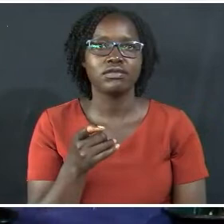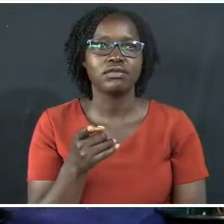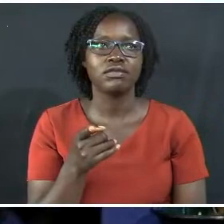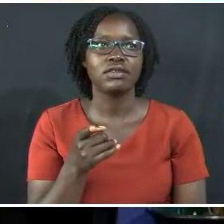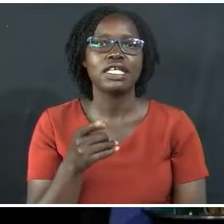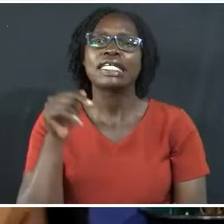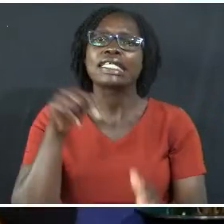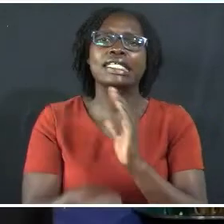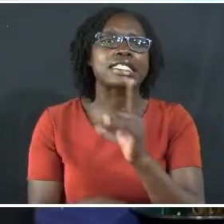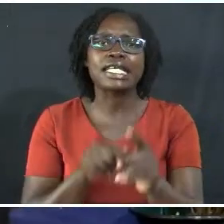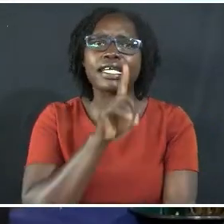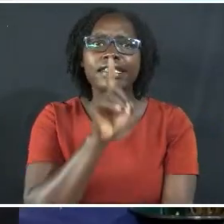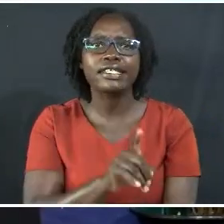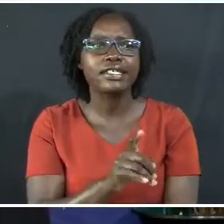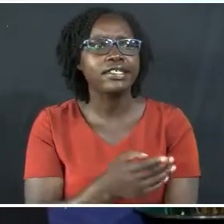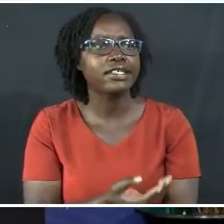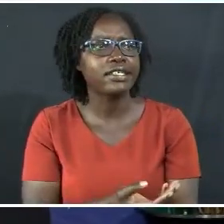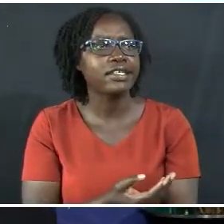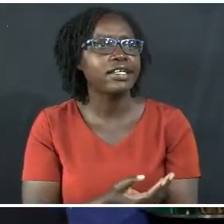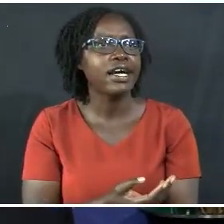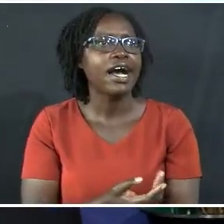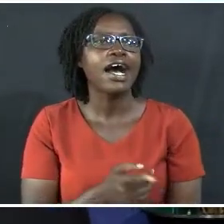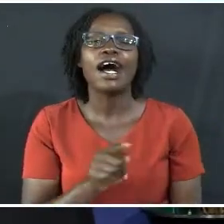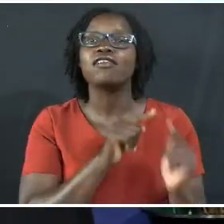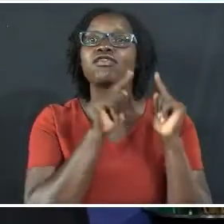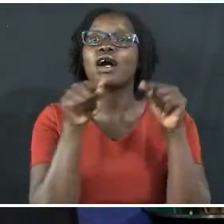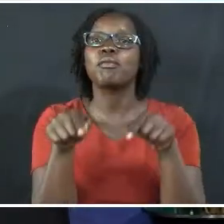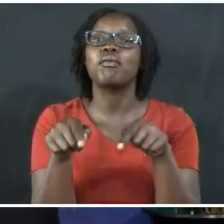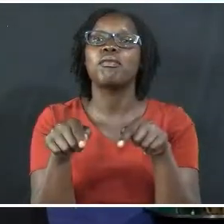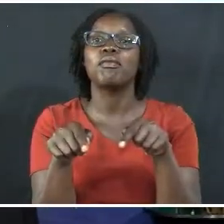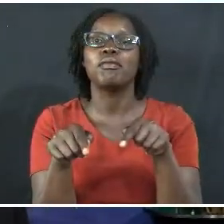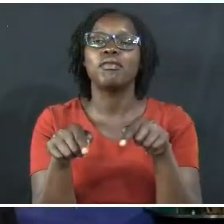are you inside? I have come.